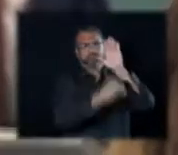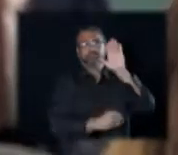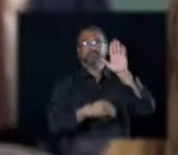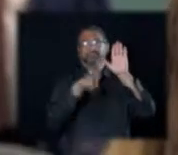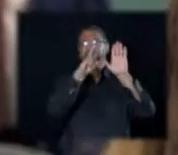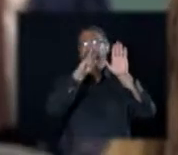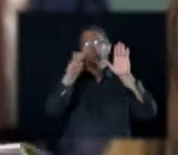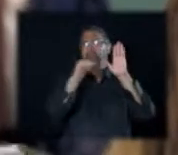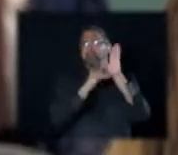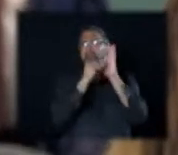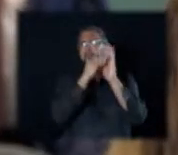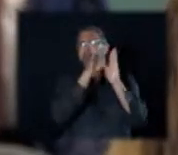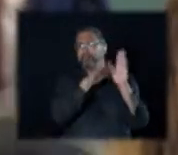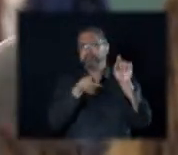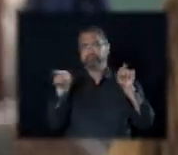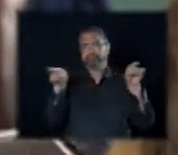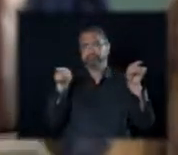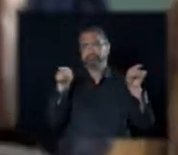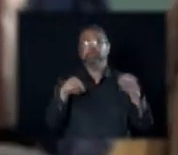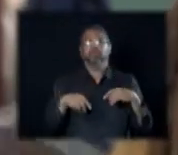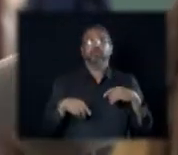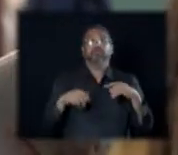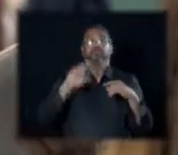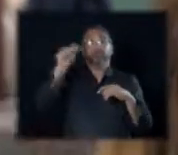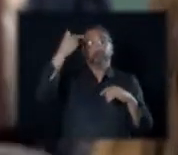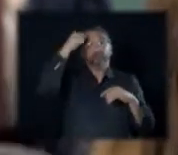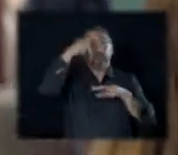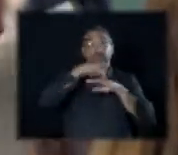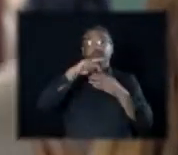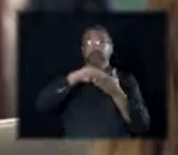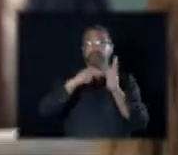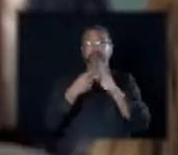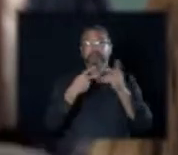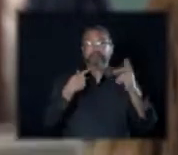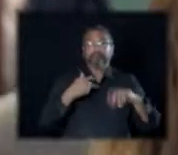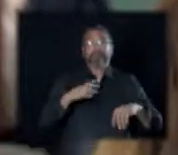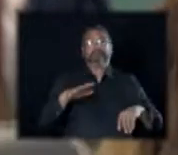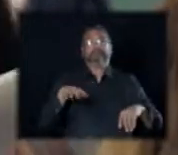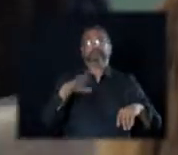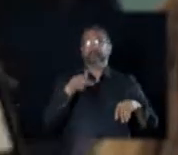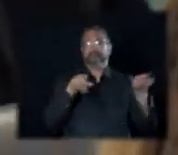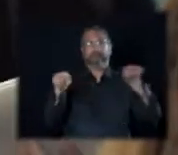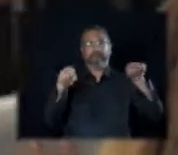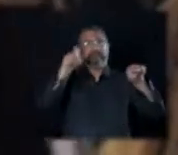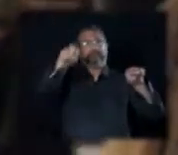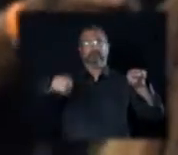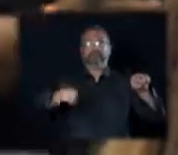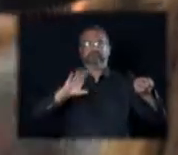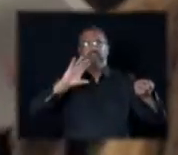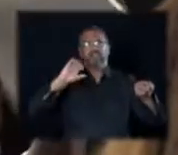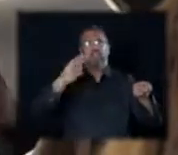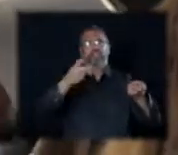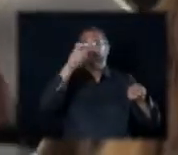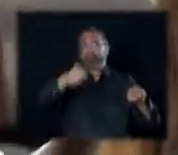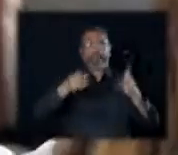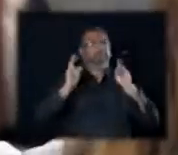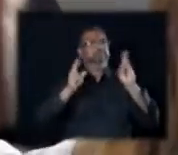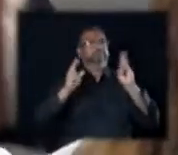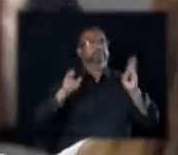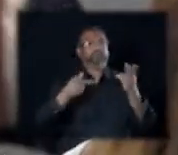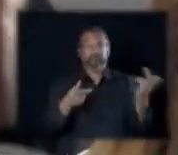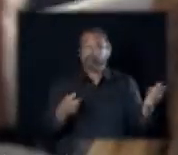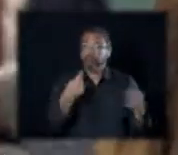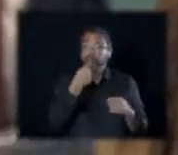numbers are over $200 million for both entities. The government of Puerto Rico has raised a flag that these two entities